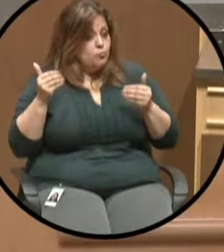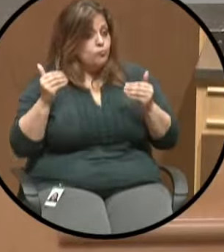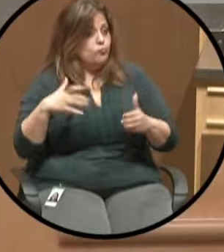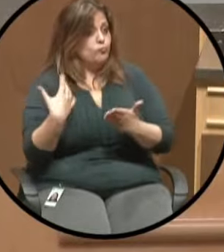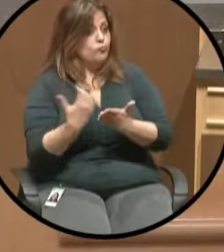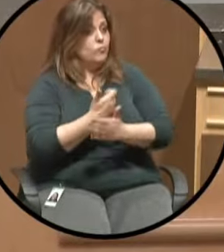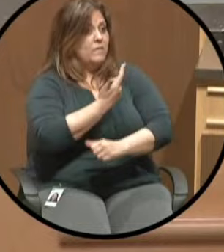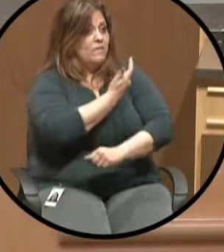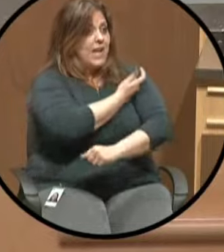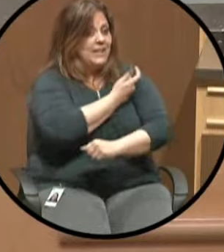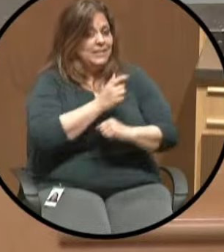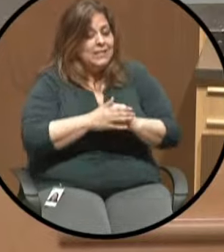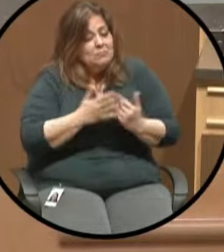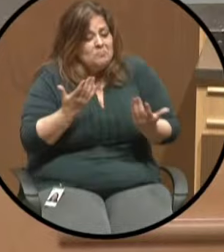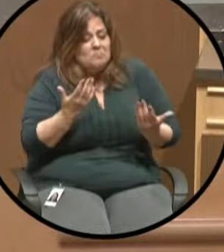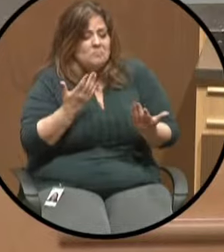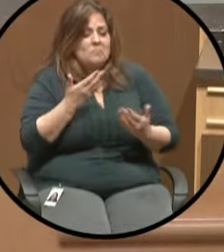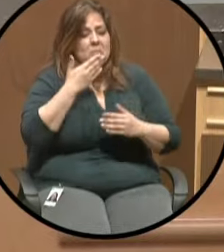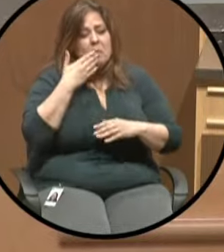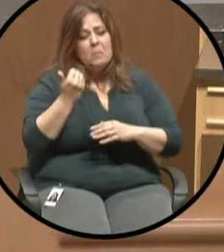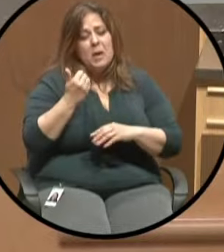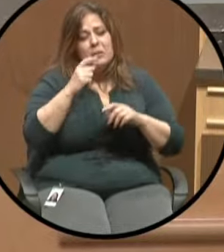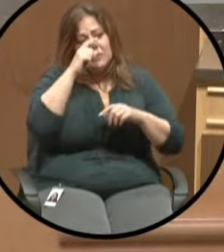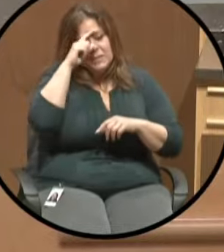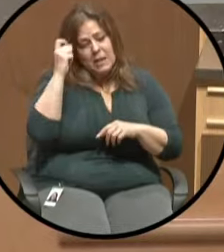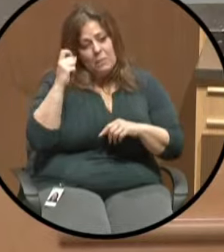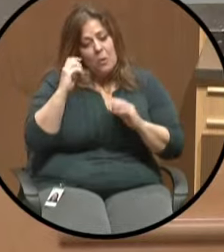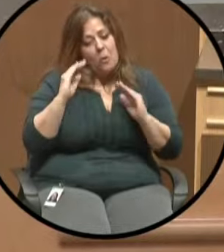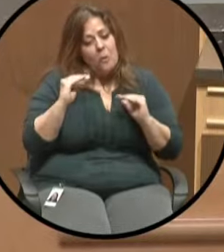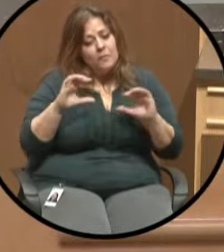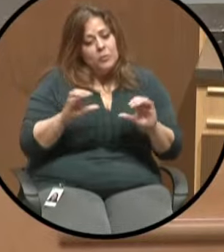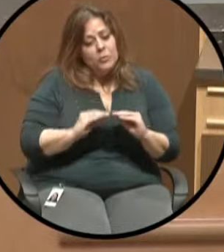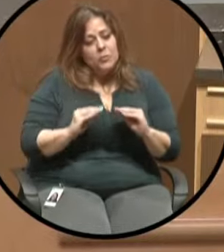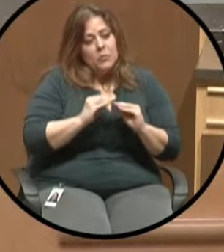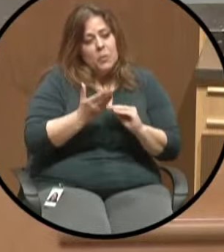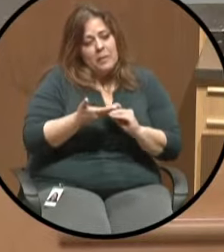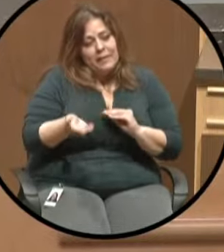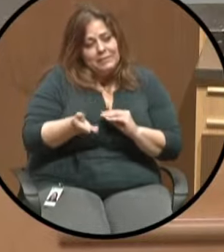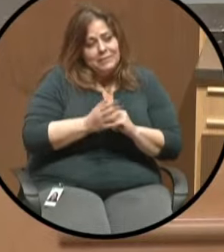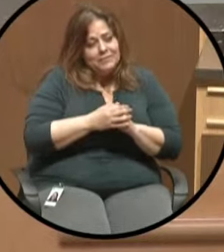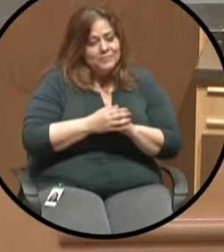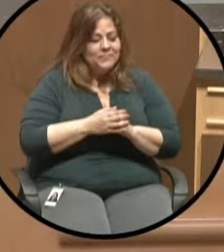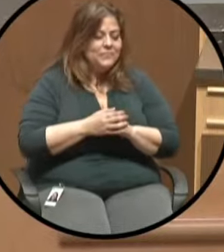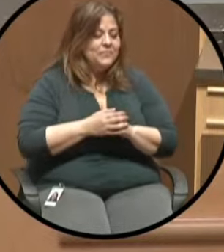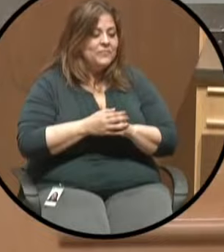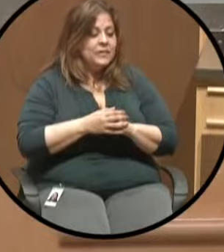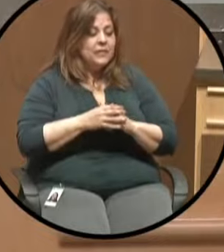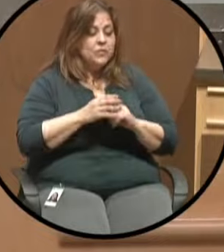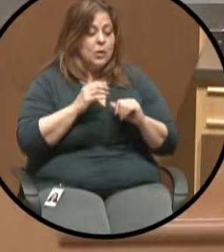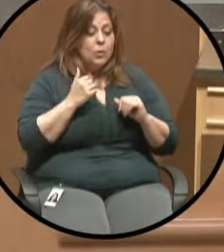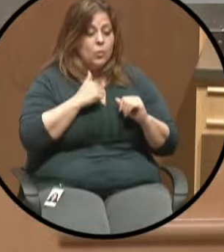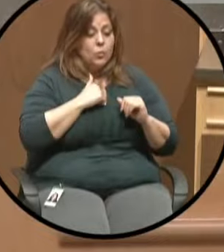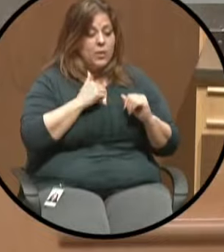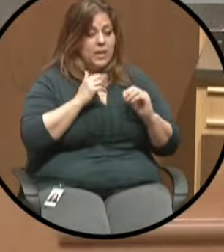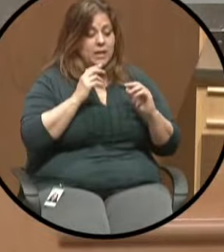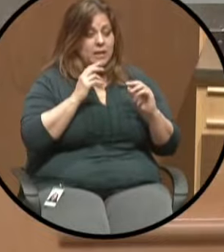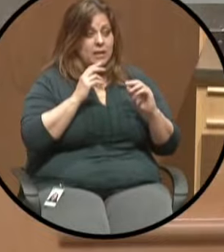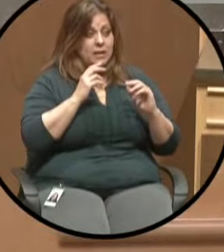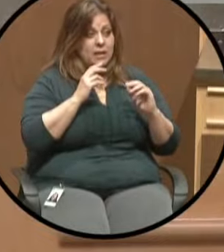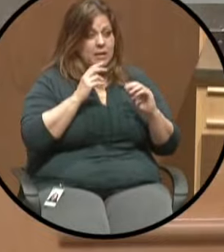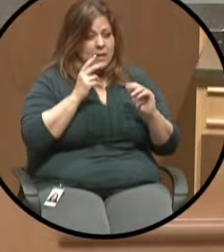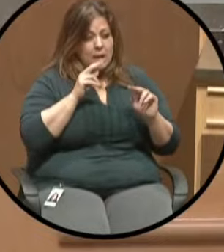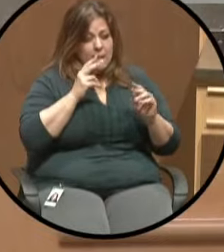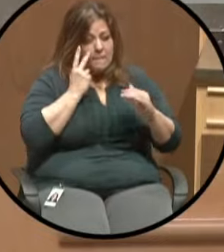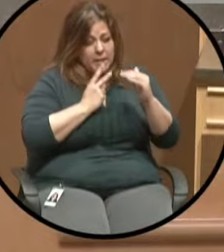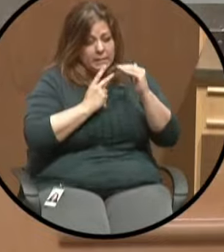have a better summer this summer, be able to do more things, hopefully. We anticipate that the Pfizer data from the 2 and 11-year-old